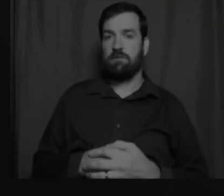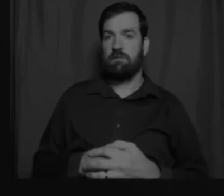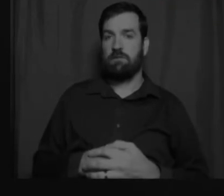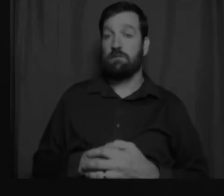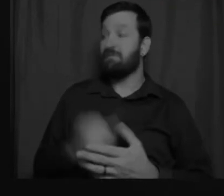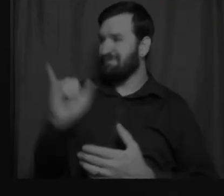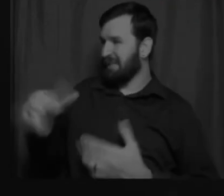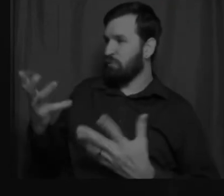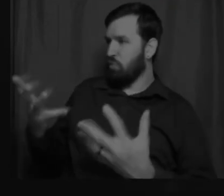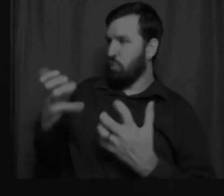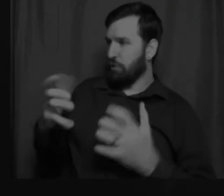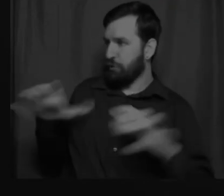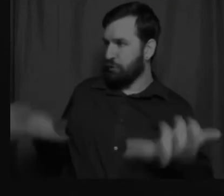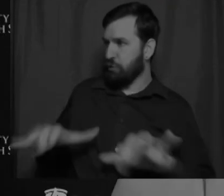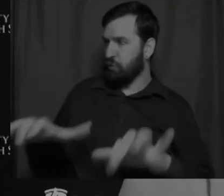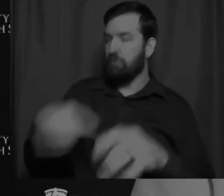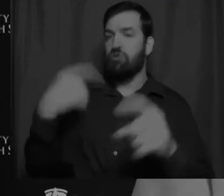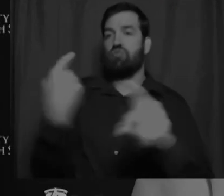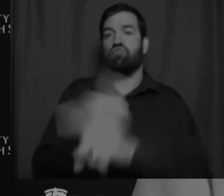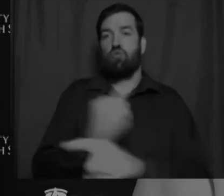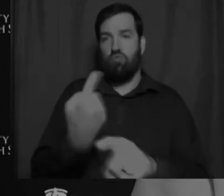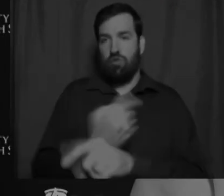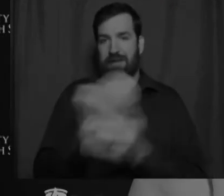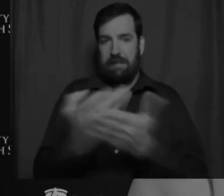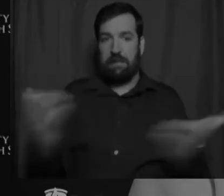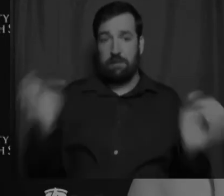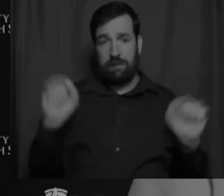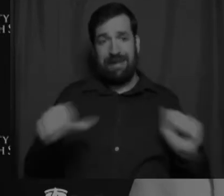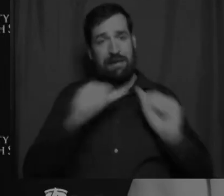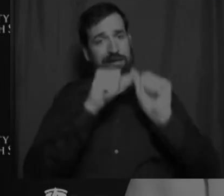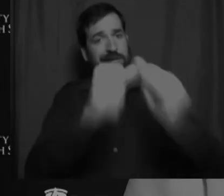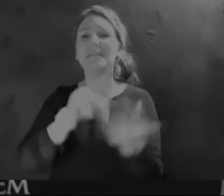Subscribe to our morning medical update and open mics